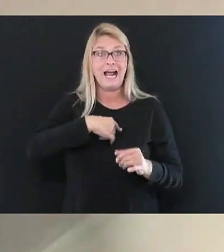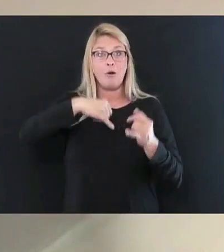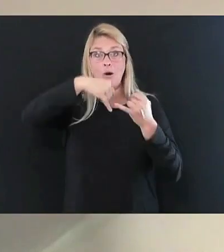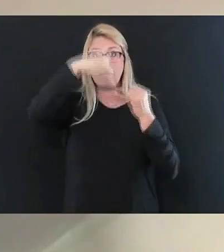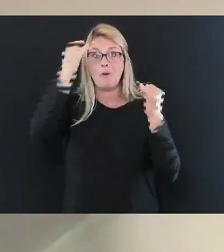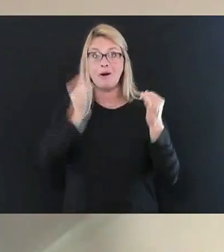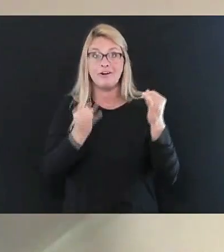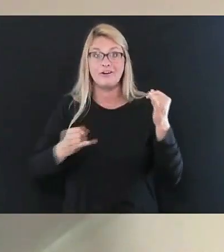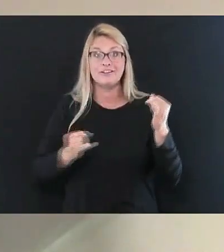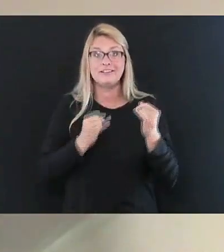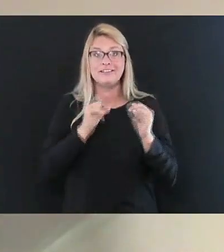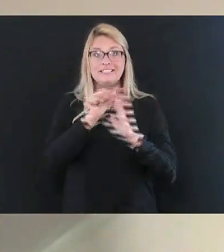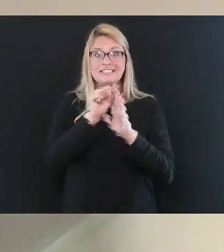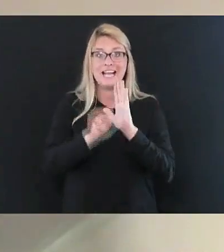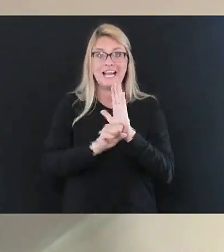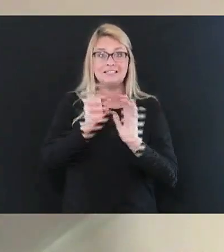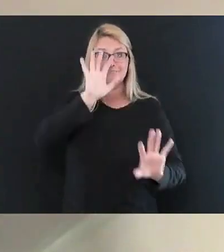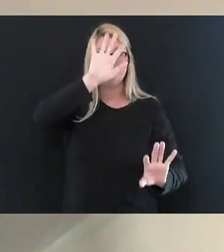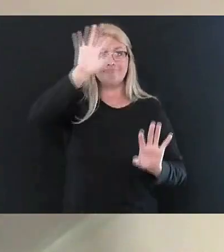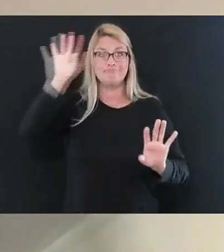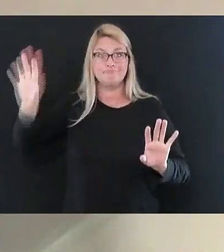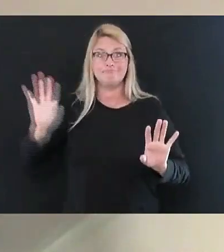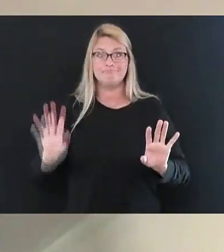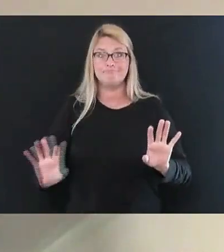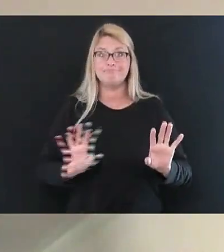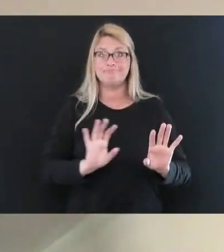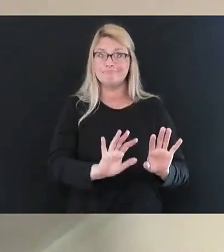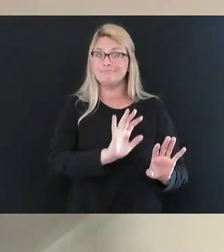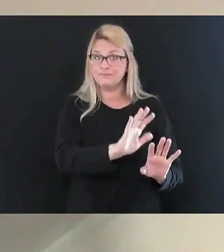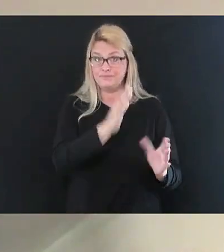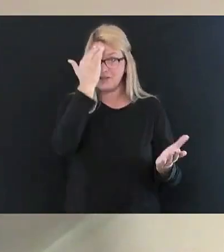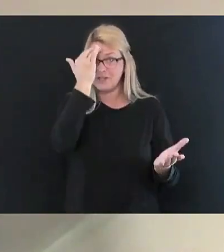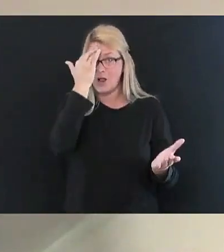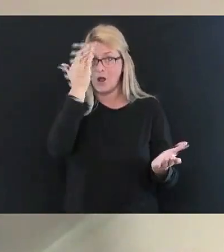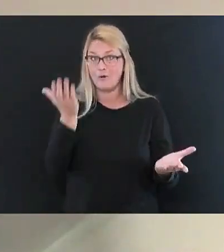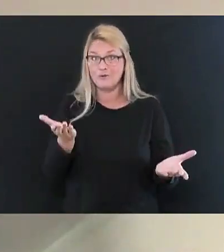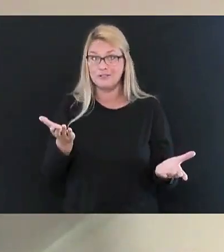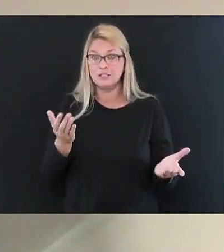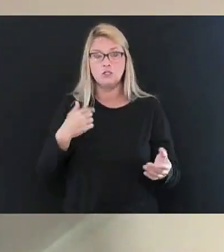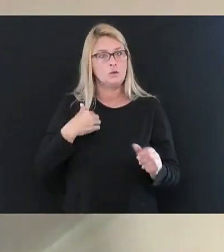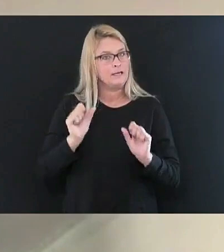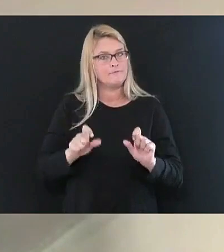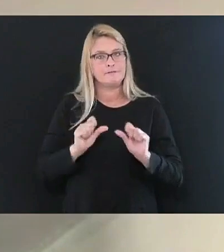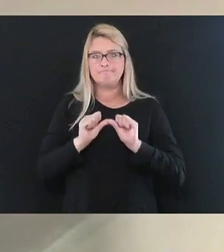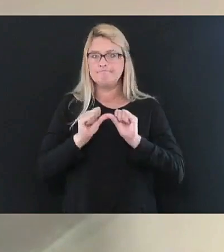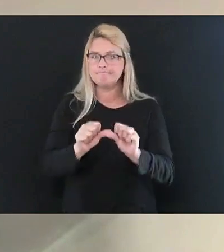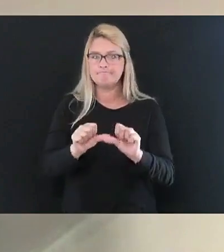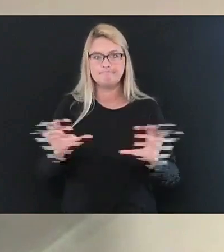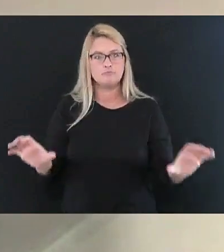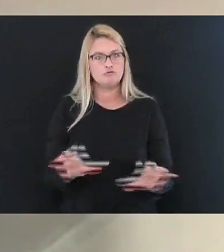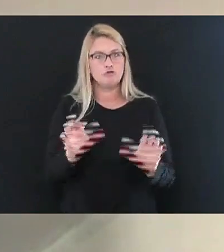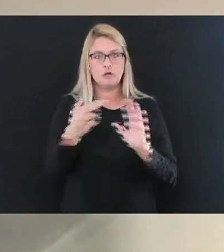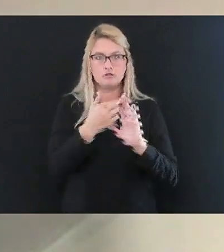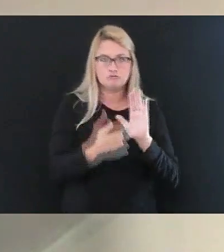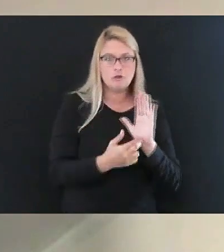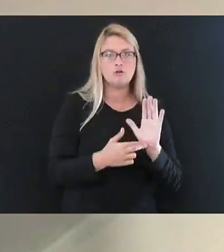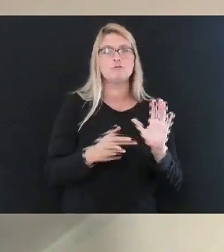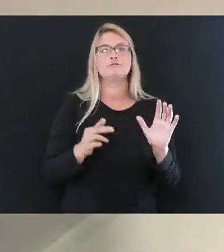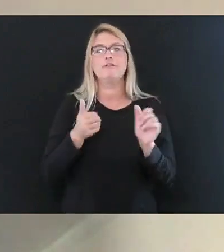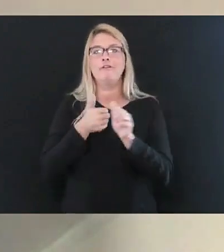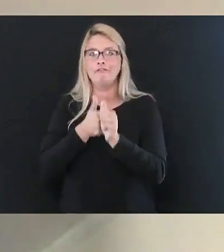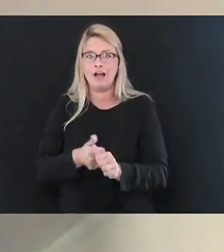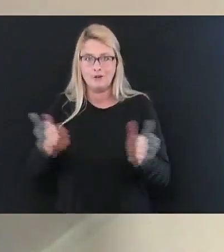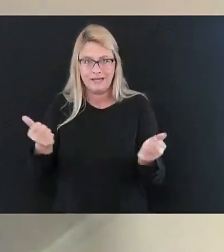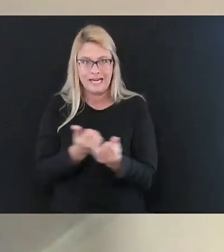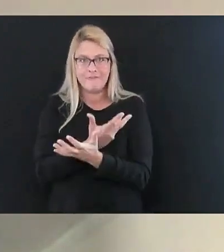included. And so it is really, really important that we maintain our commitment to service and love and altruism for